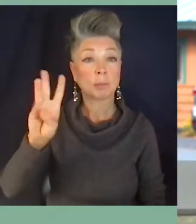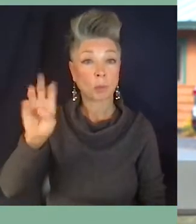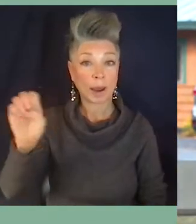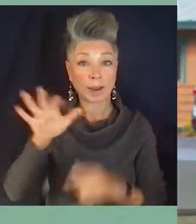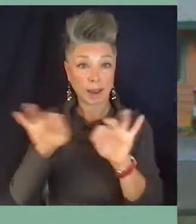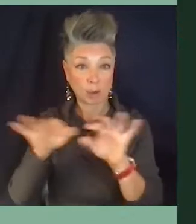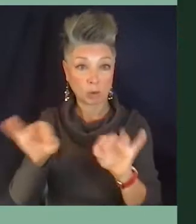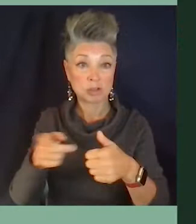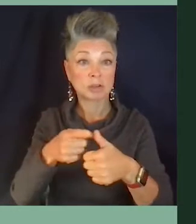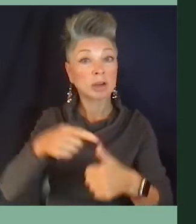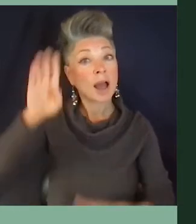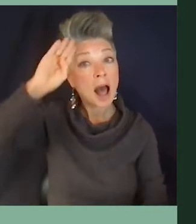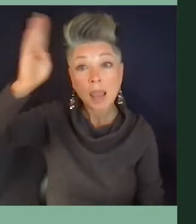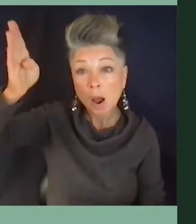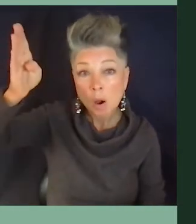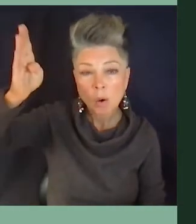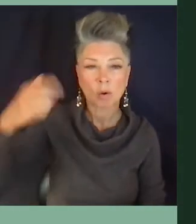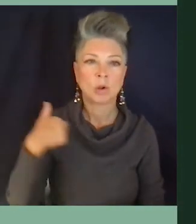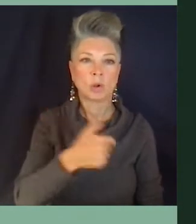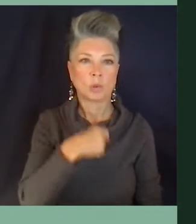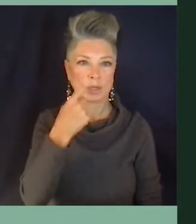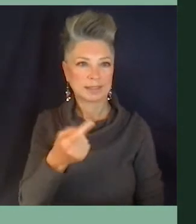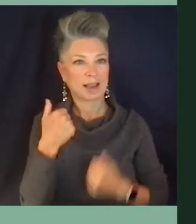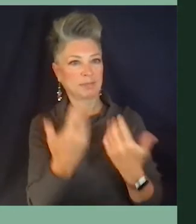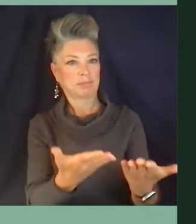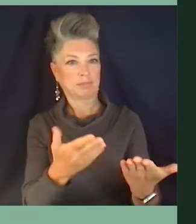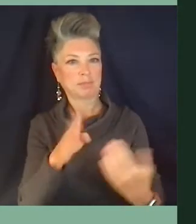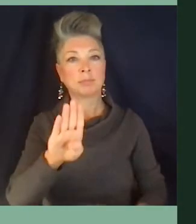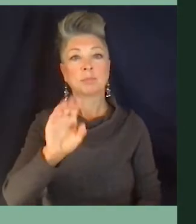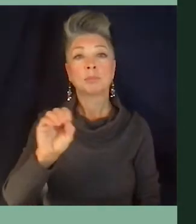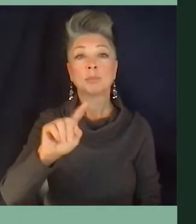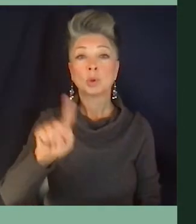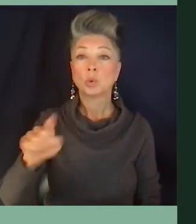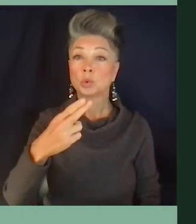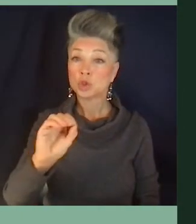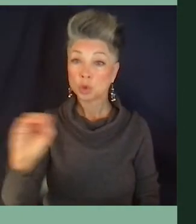Flambeaux. The first word is hello. We say boujou.